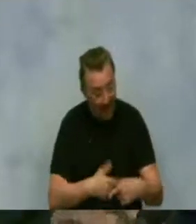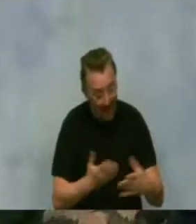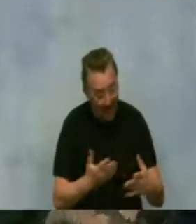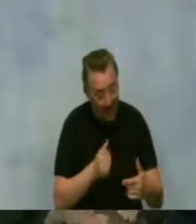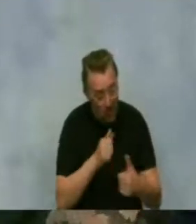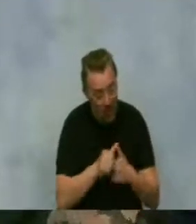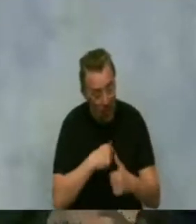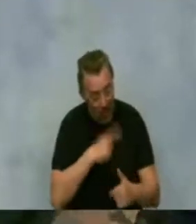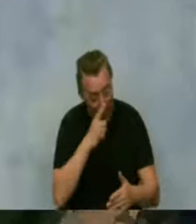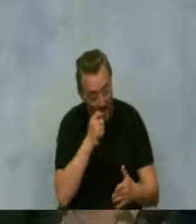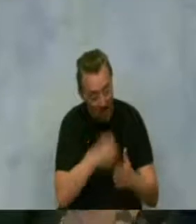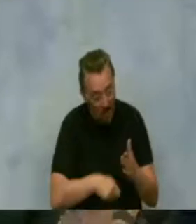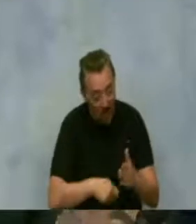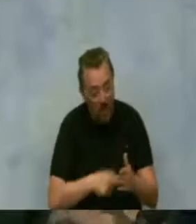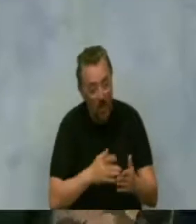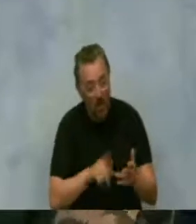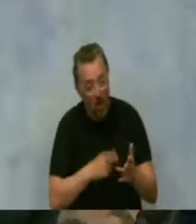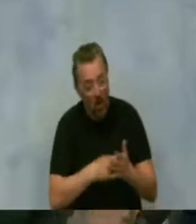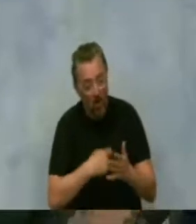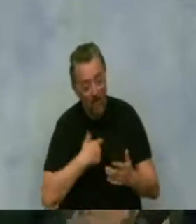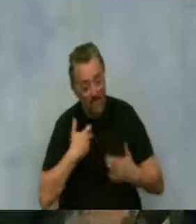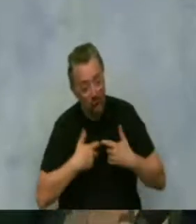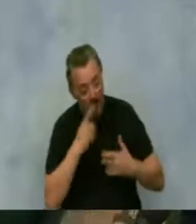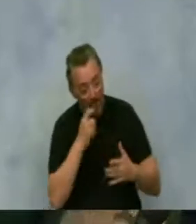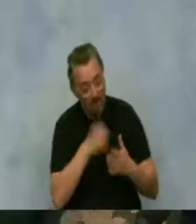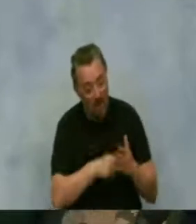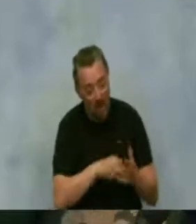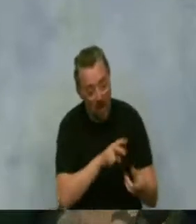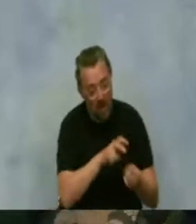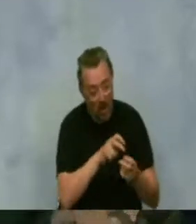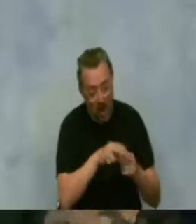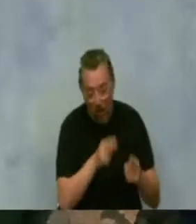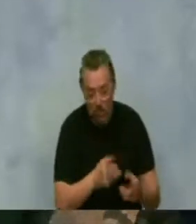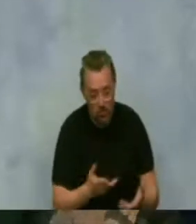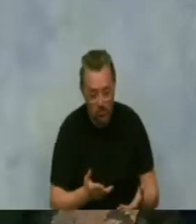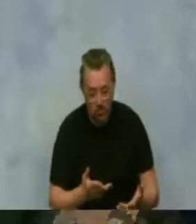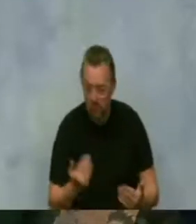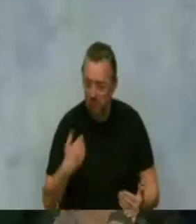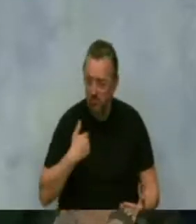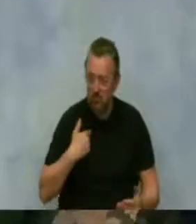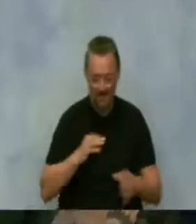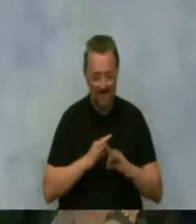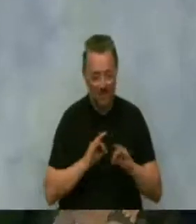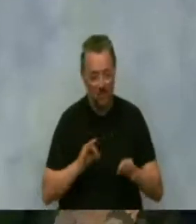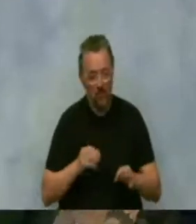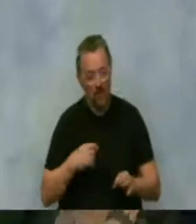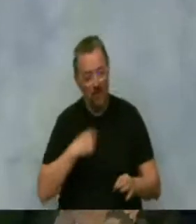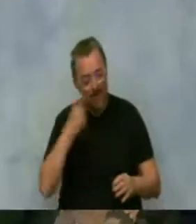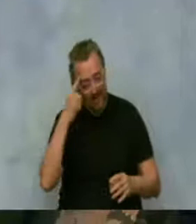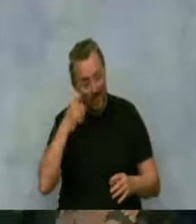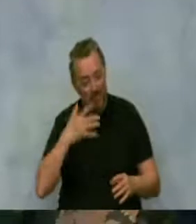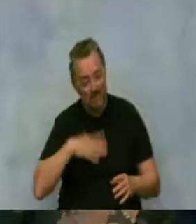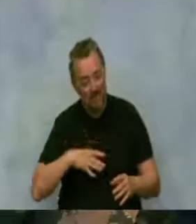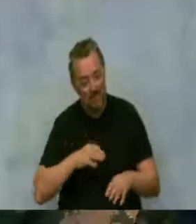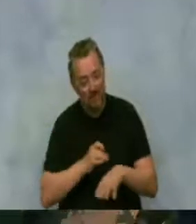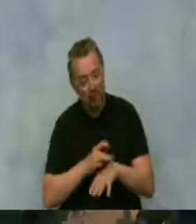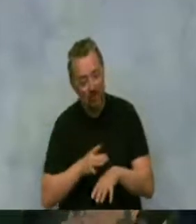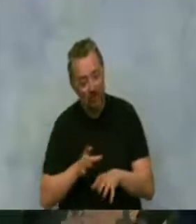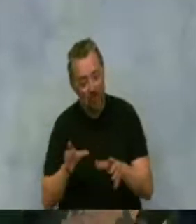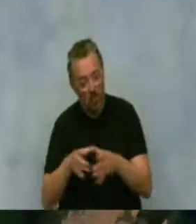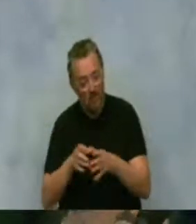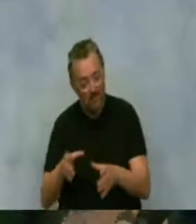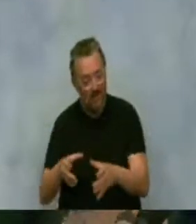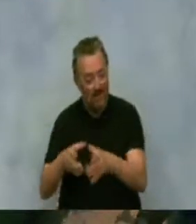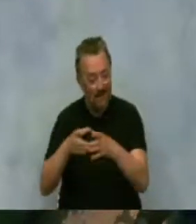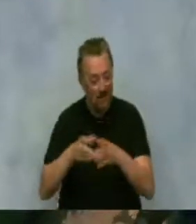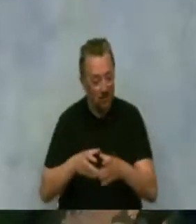that we could buy or that we could be interested in? And so I think that you need to bring the professional bodies in. You have to bring the